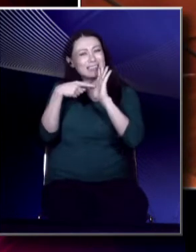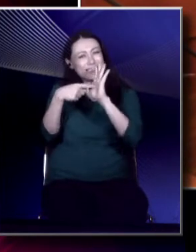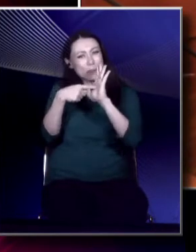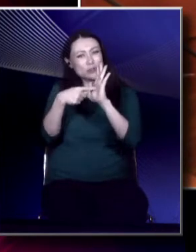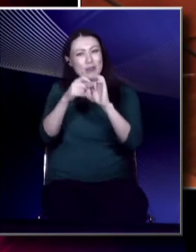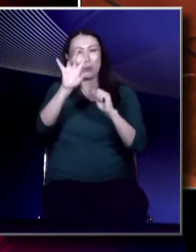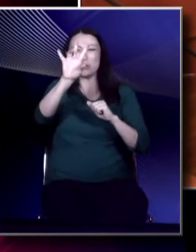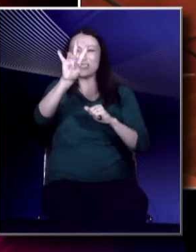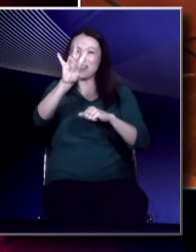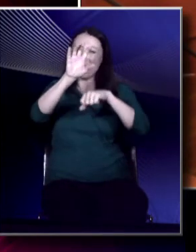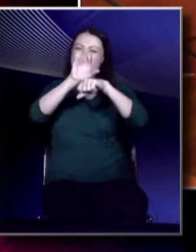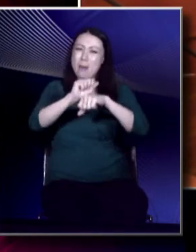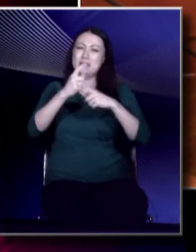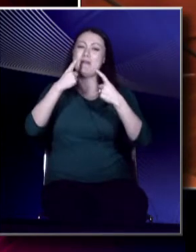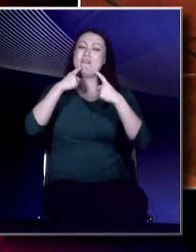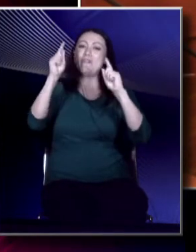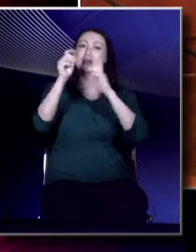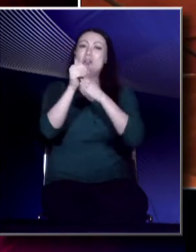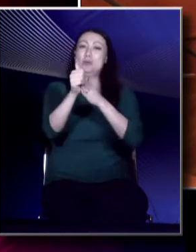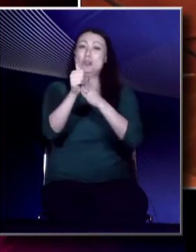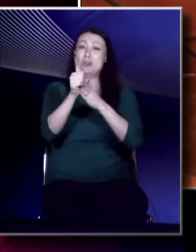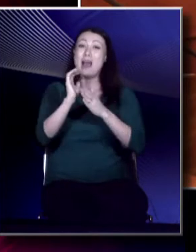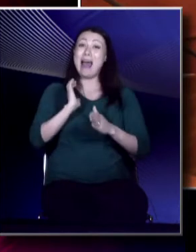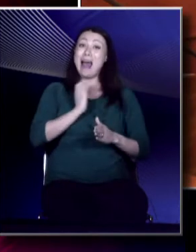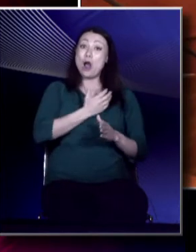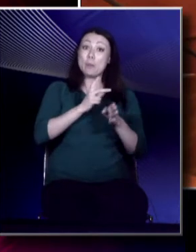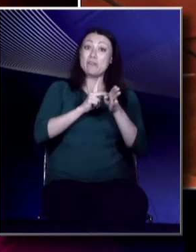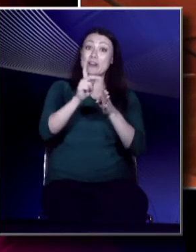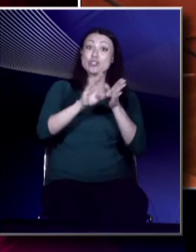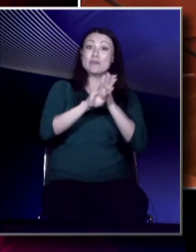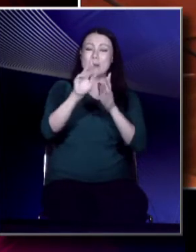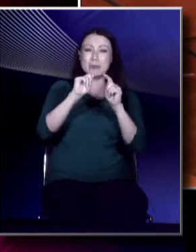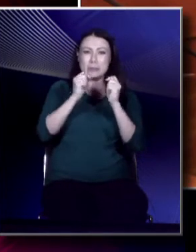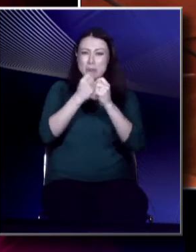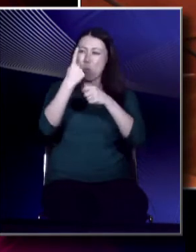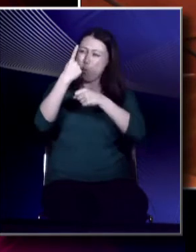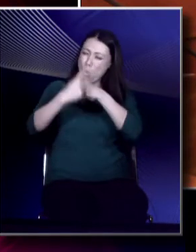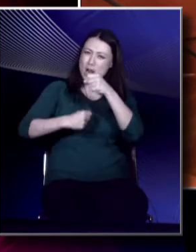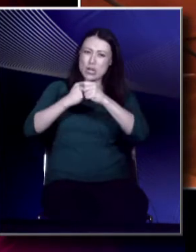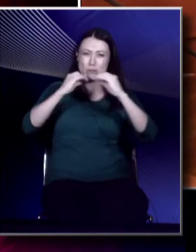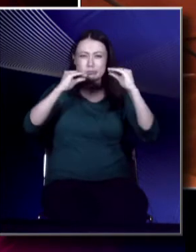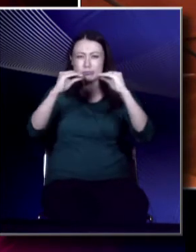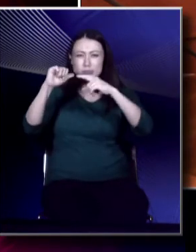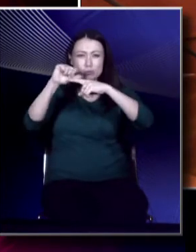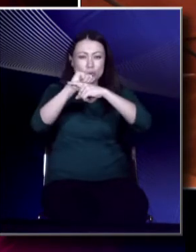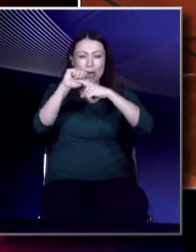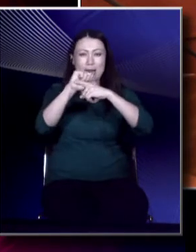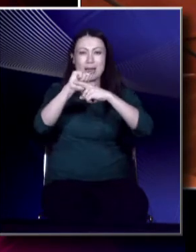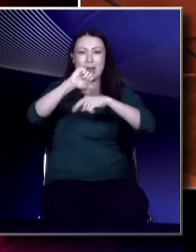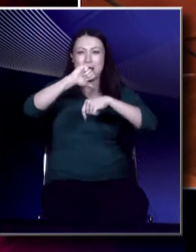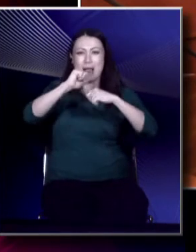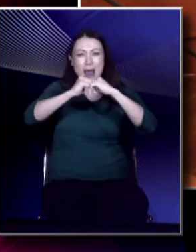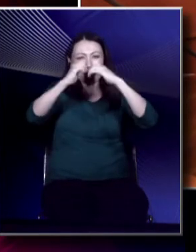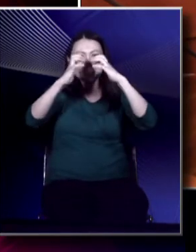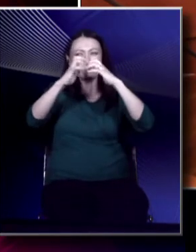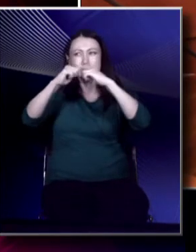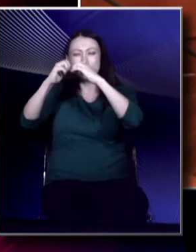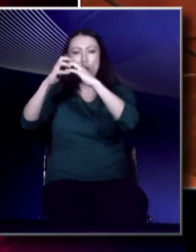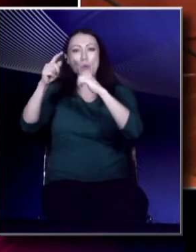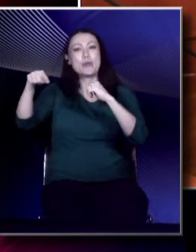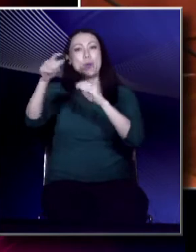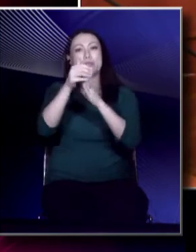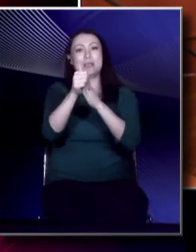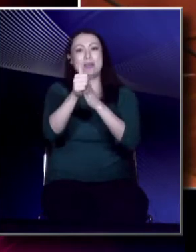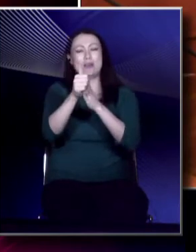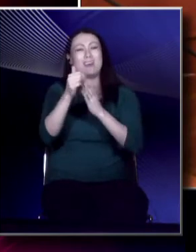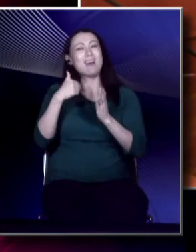our professional development team has spent a year discussing and implementing with our developing leaders. I urge the board